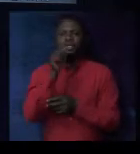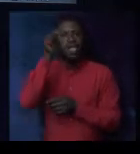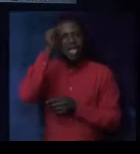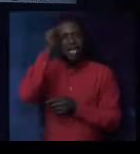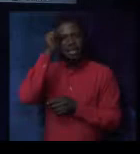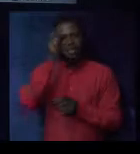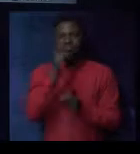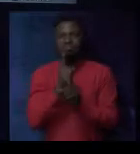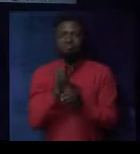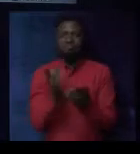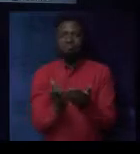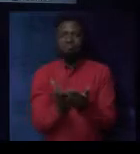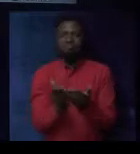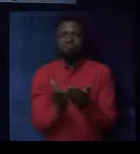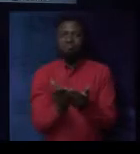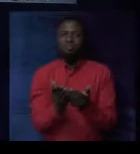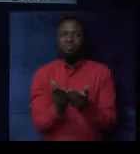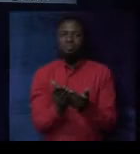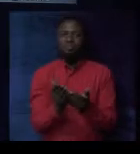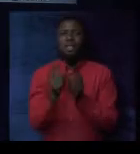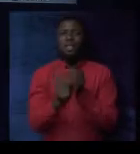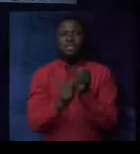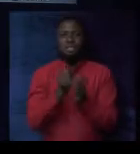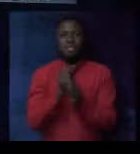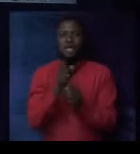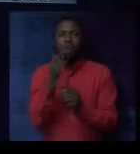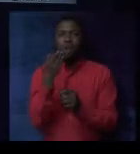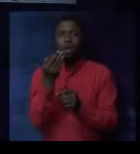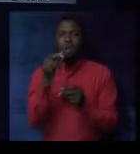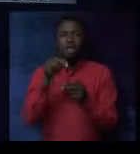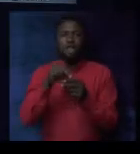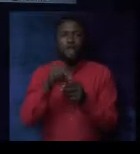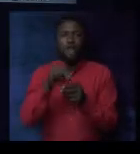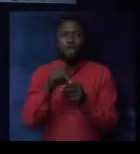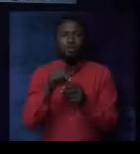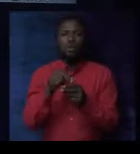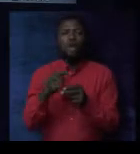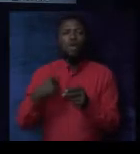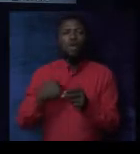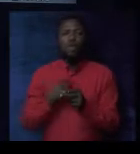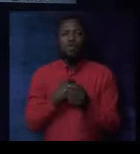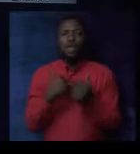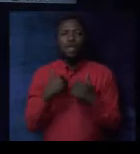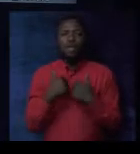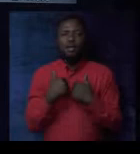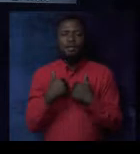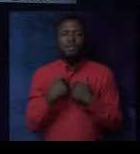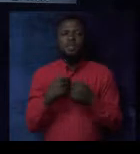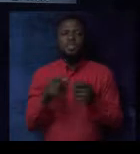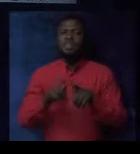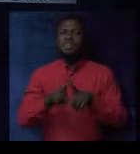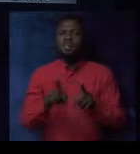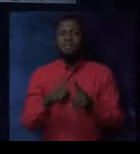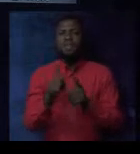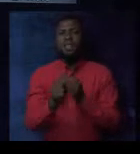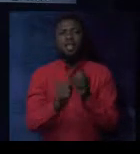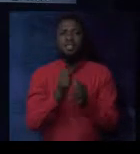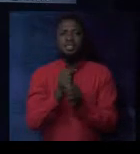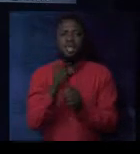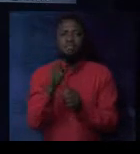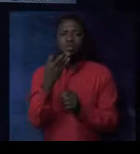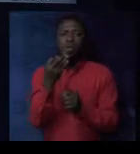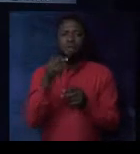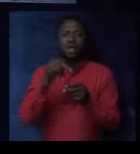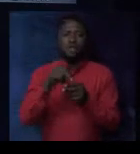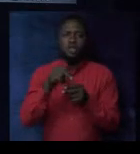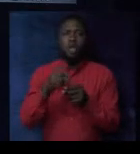Good. It's as easy as that. Types of nouns. We have different types